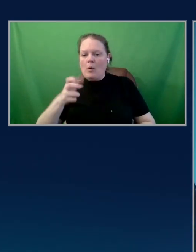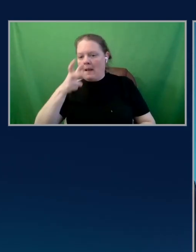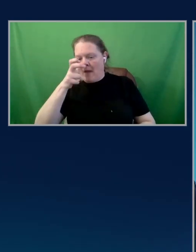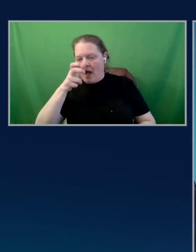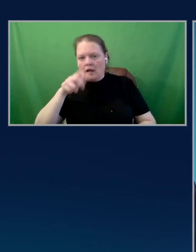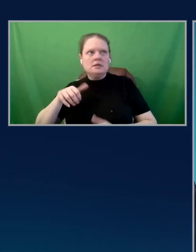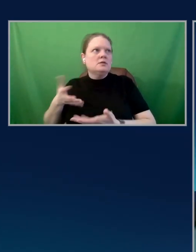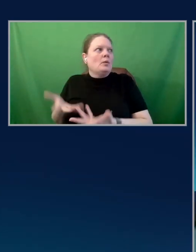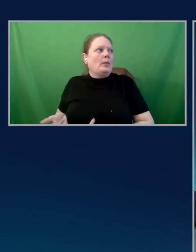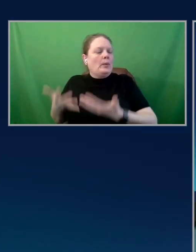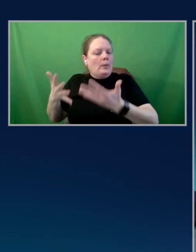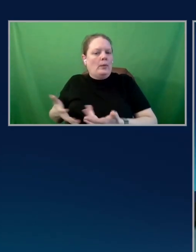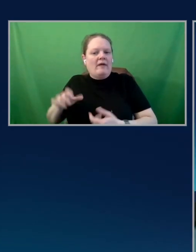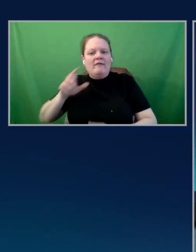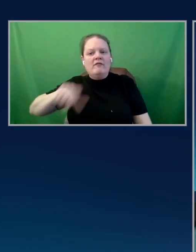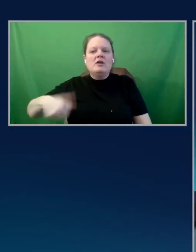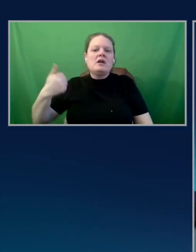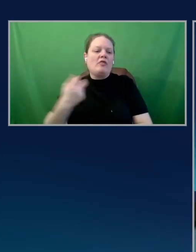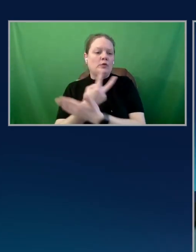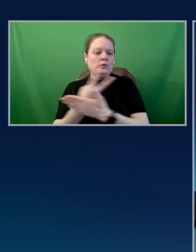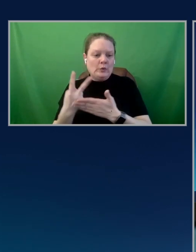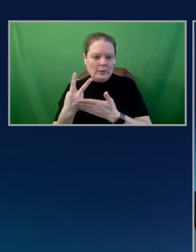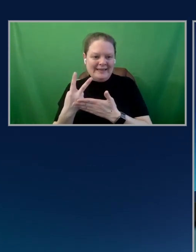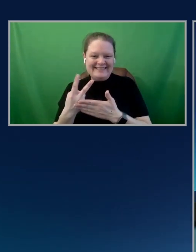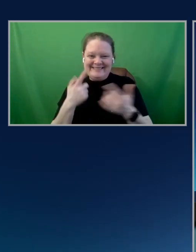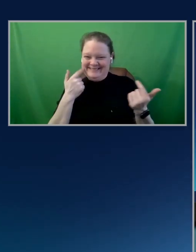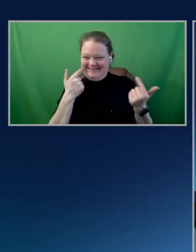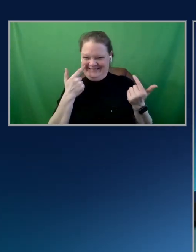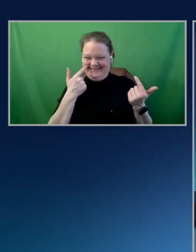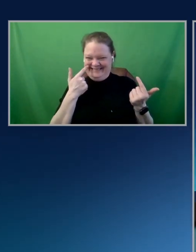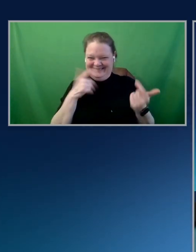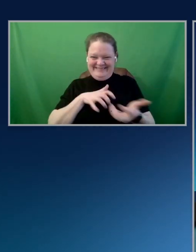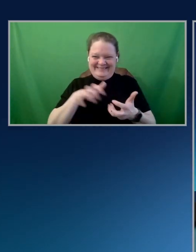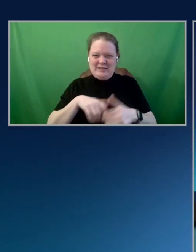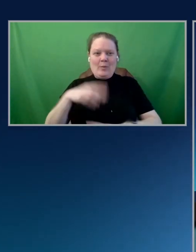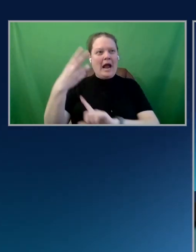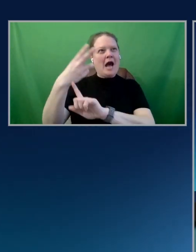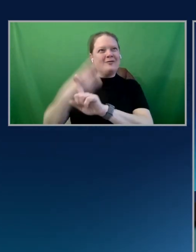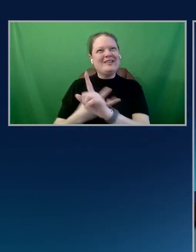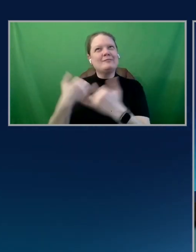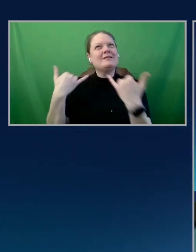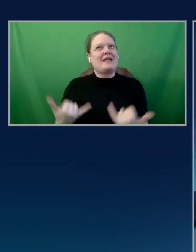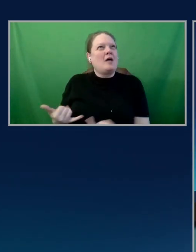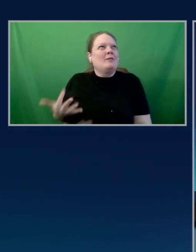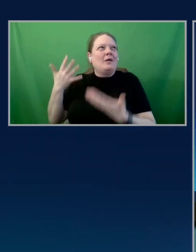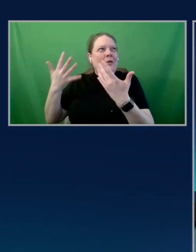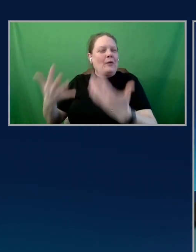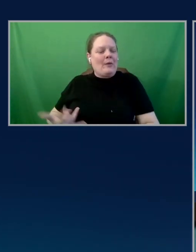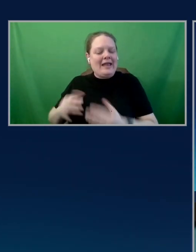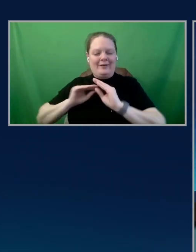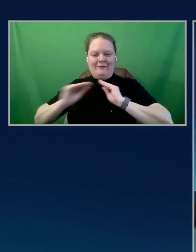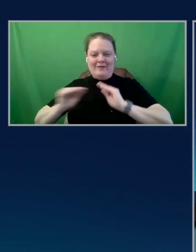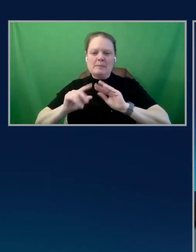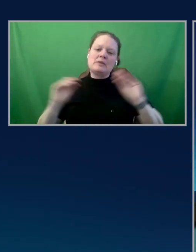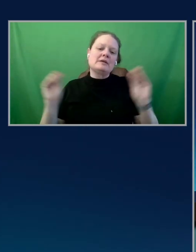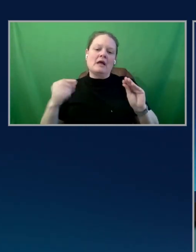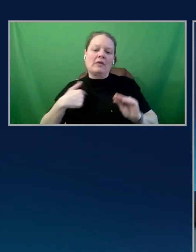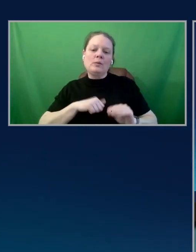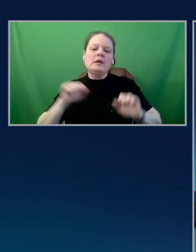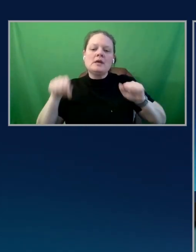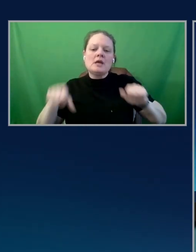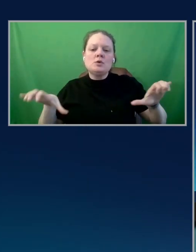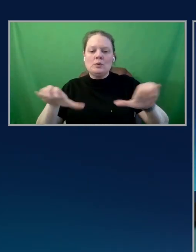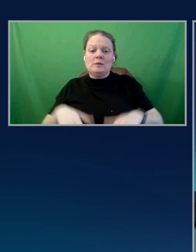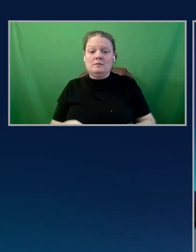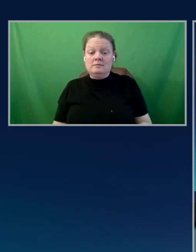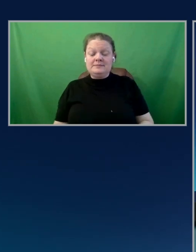another 2 weeks. We're at 6 months now, but there's nothing we can do. So do you